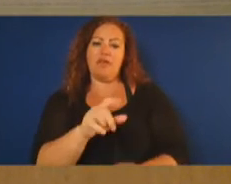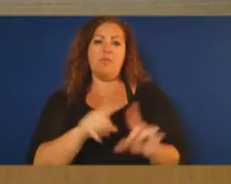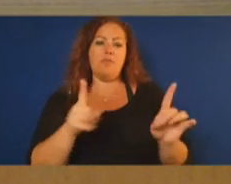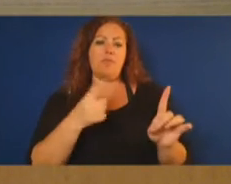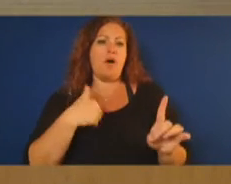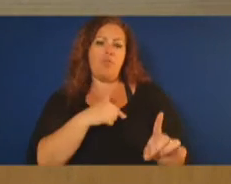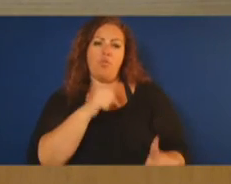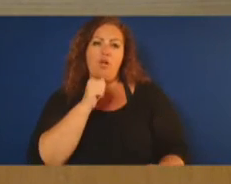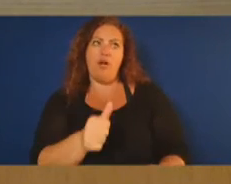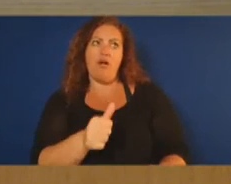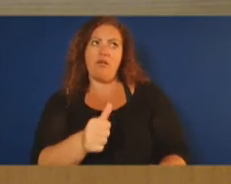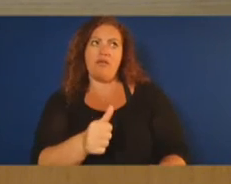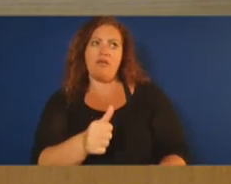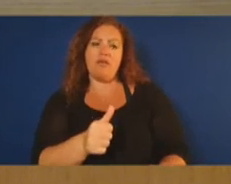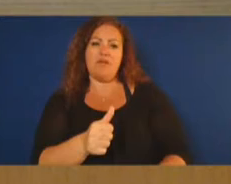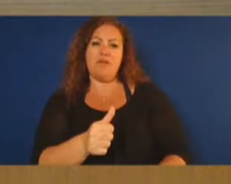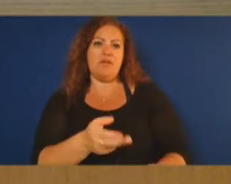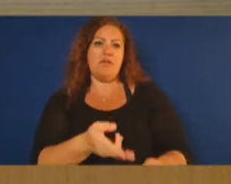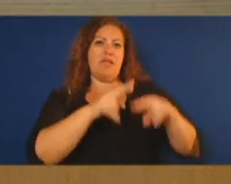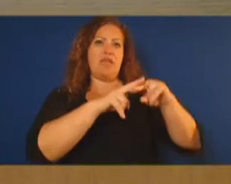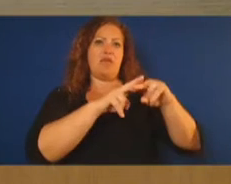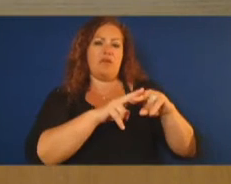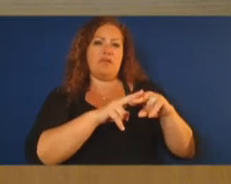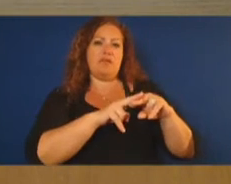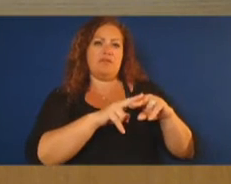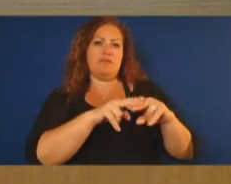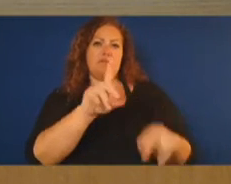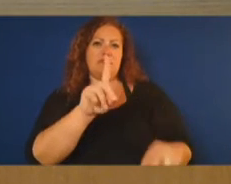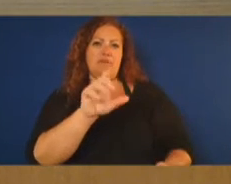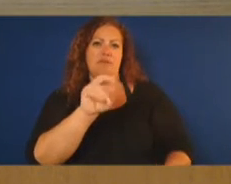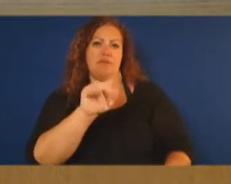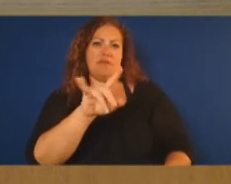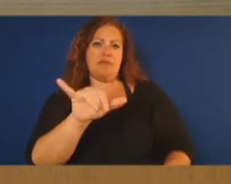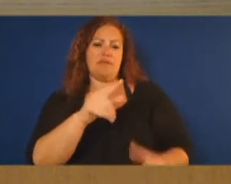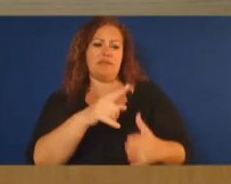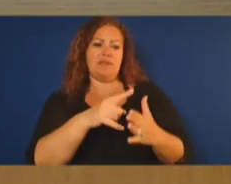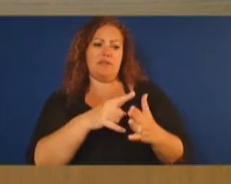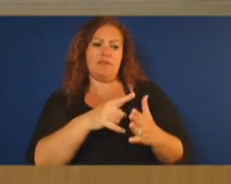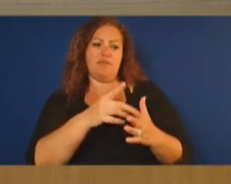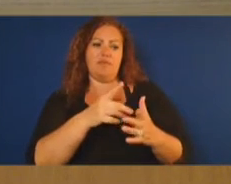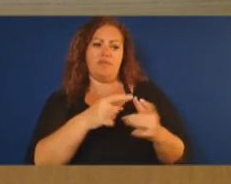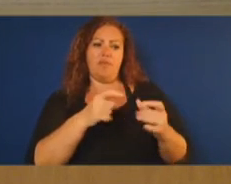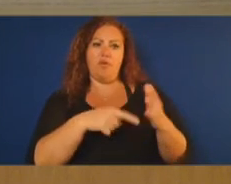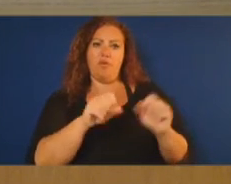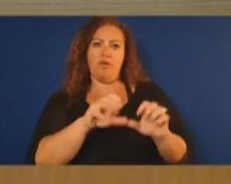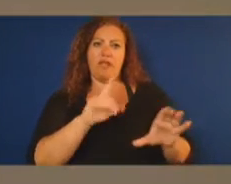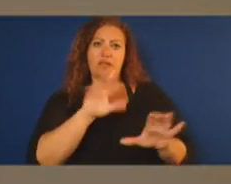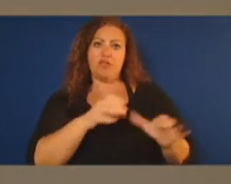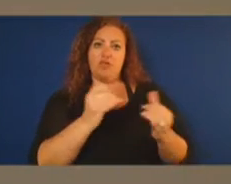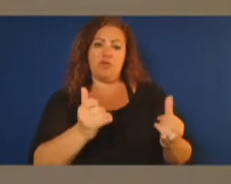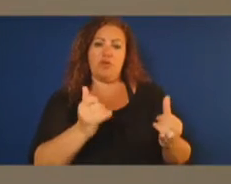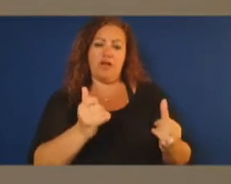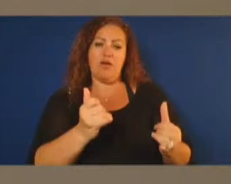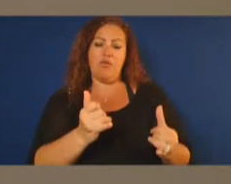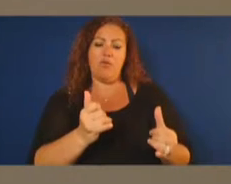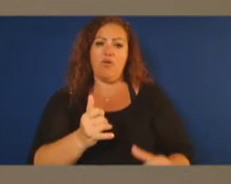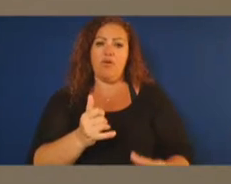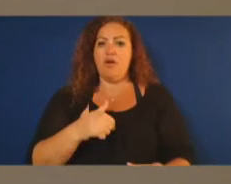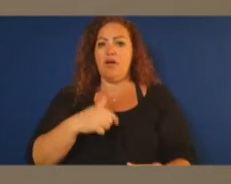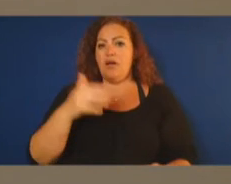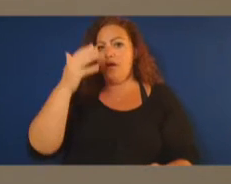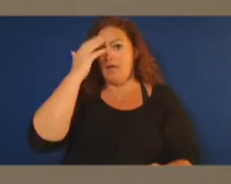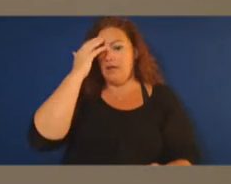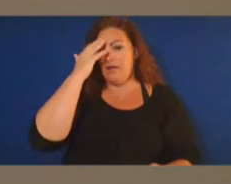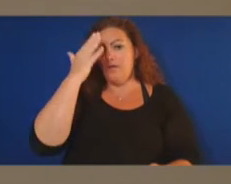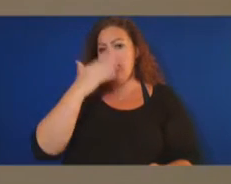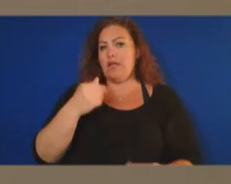not uh increasing density by what we can actually do right now I I know um and I would